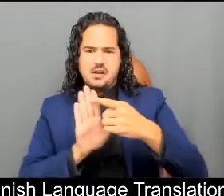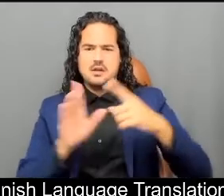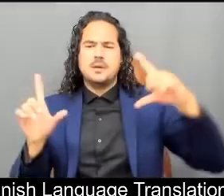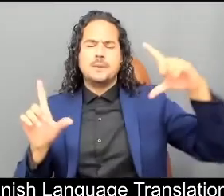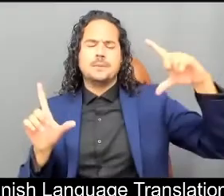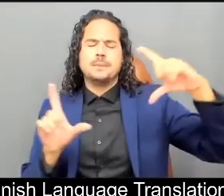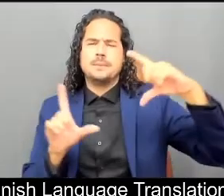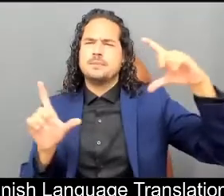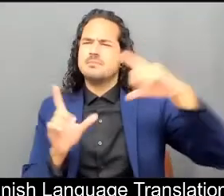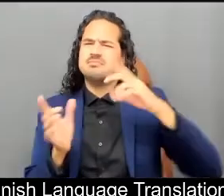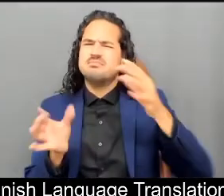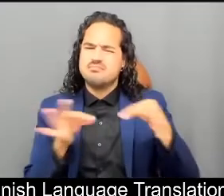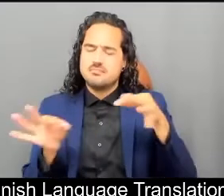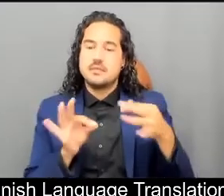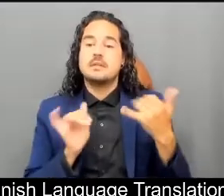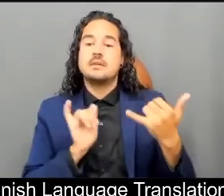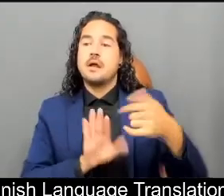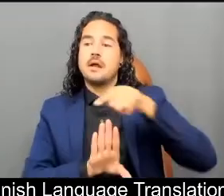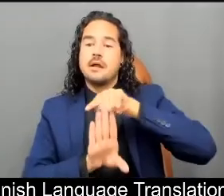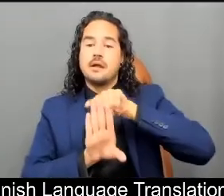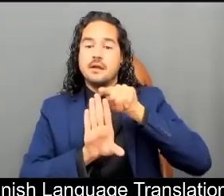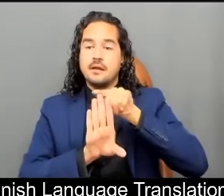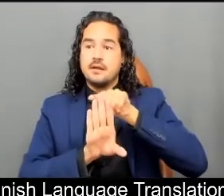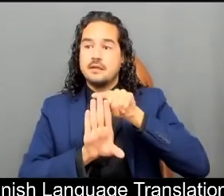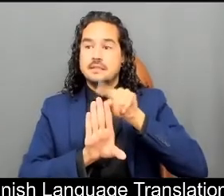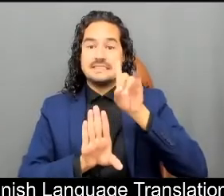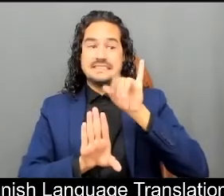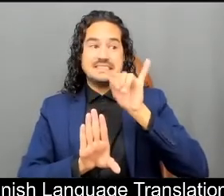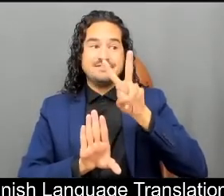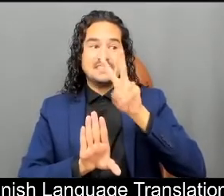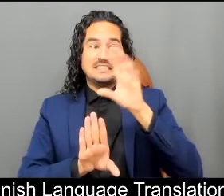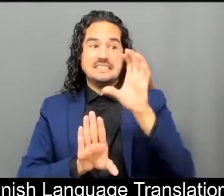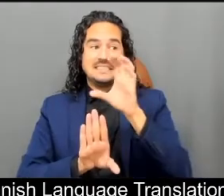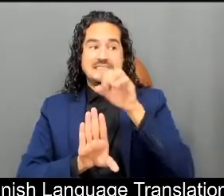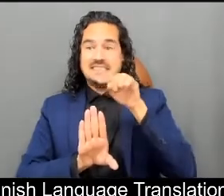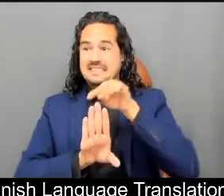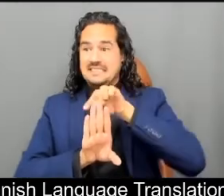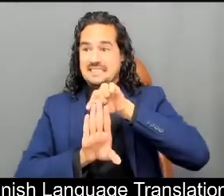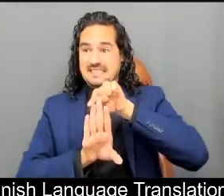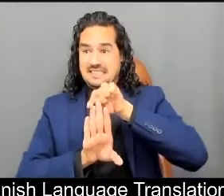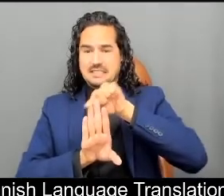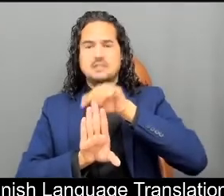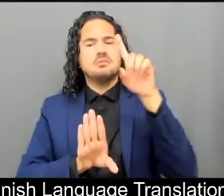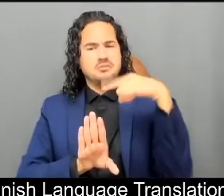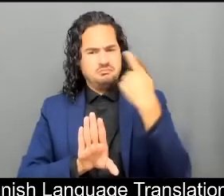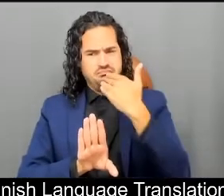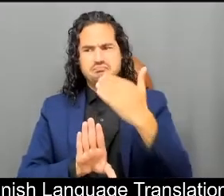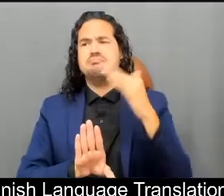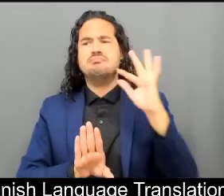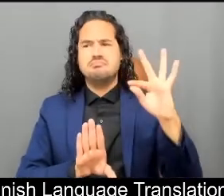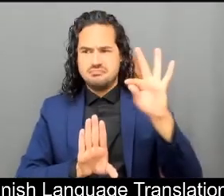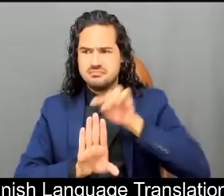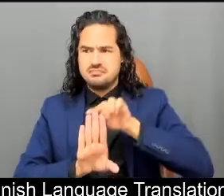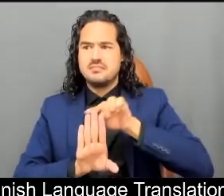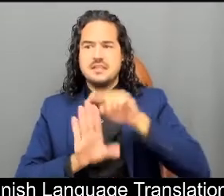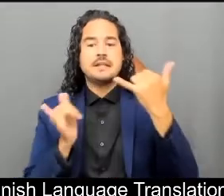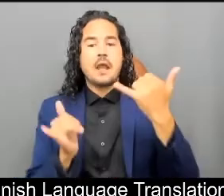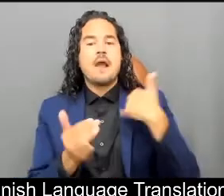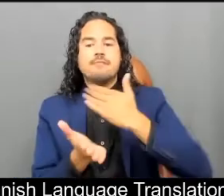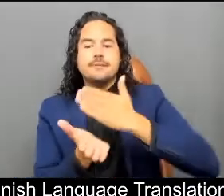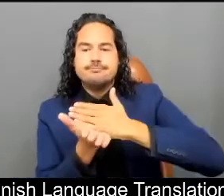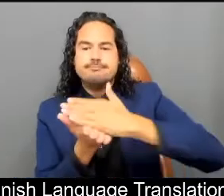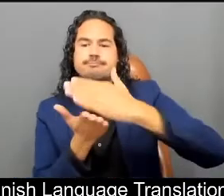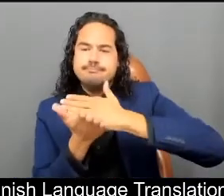well. They've been doing a lot of good mop-up up there for the last several days along the dozer line and some other areas of hand line.